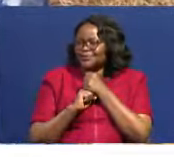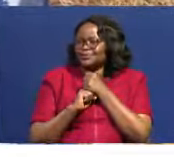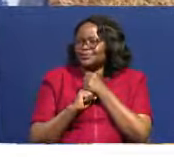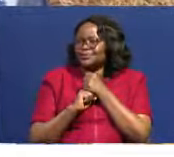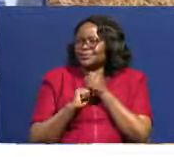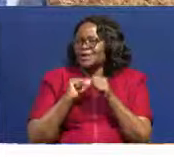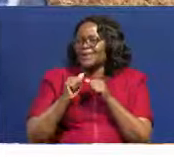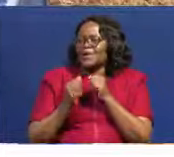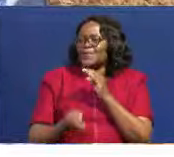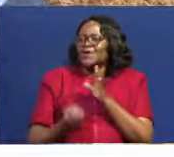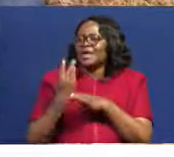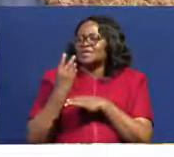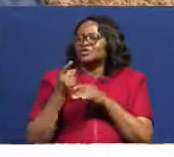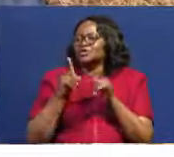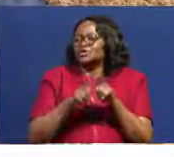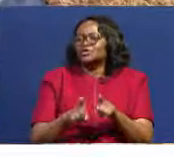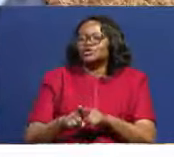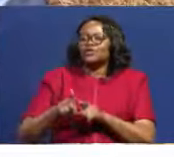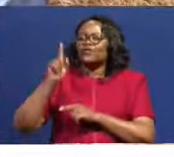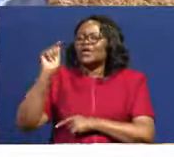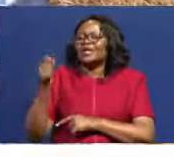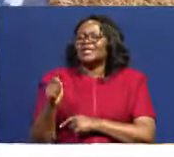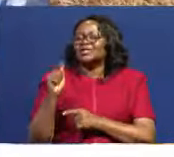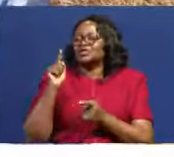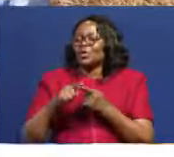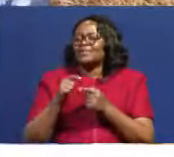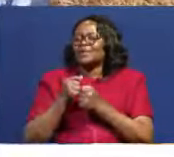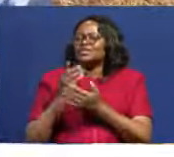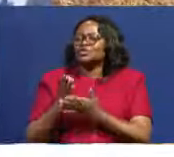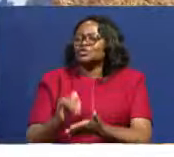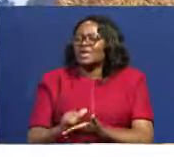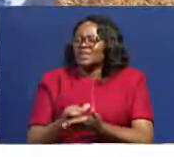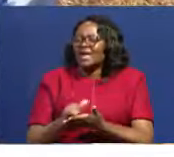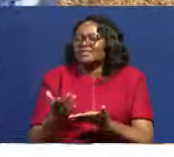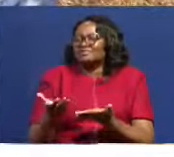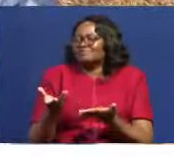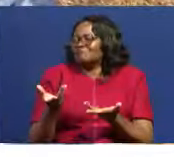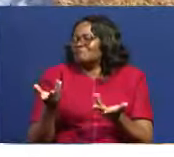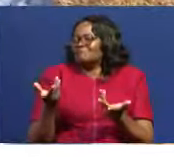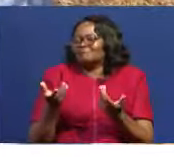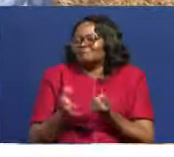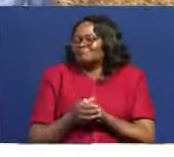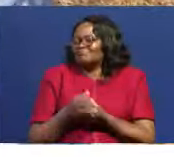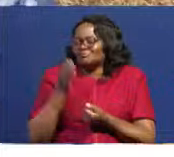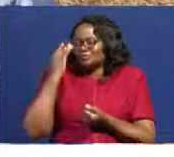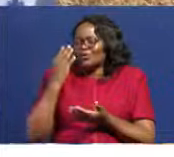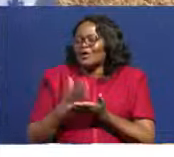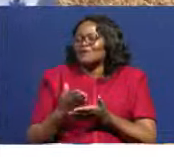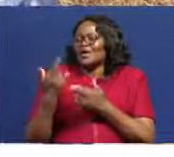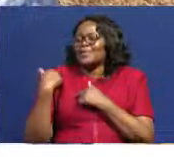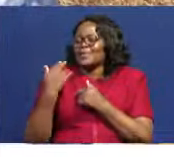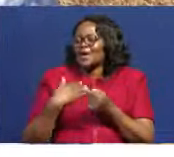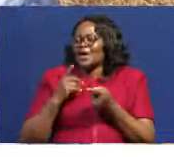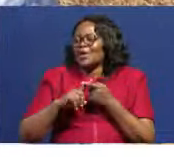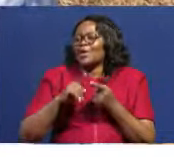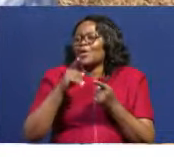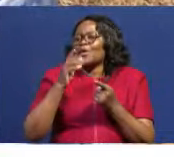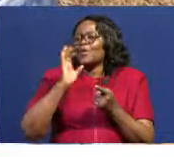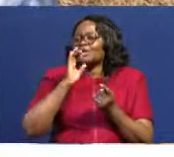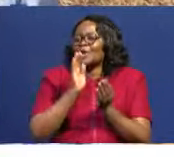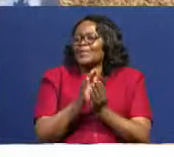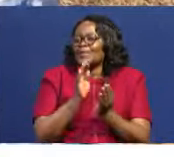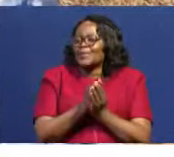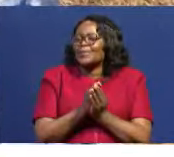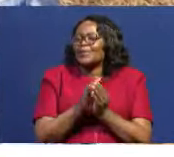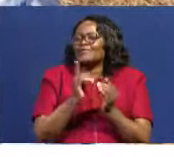of our production, which is also very key towards making sure. Because see, our mandate is three. We normally have three mandates. One is water storage. Because